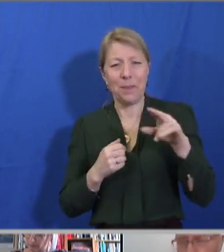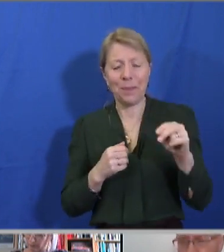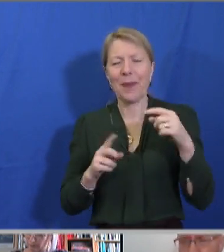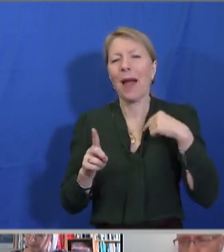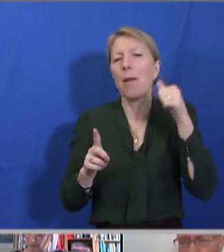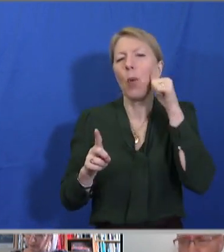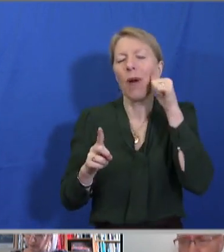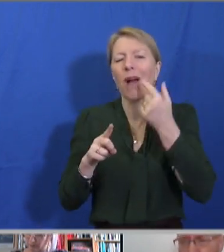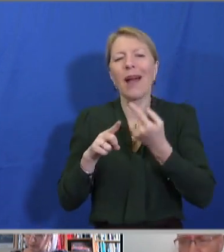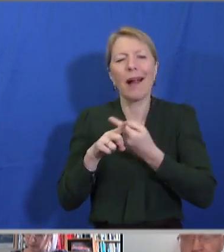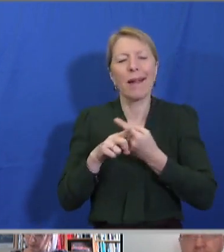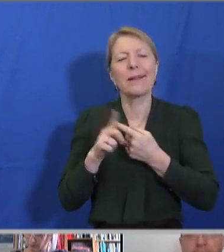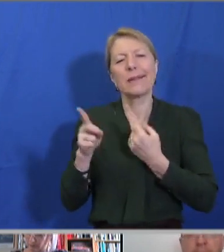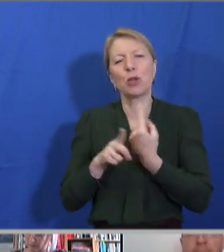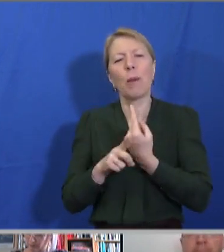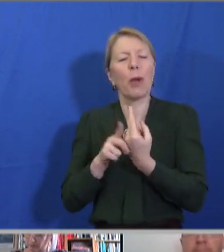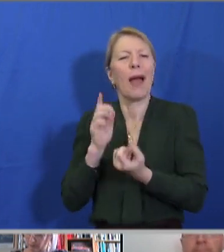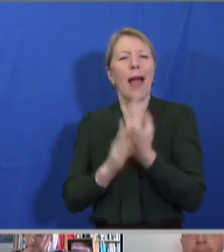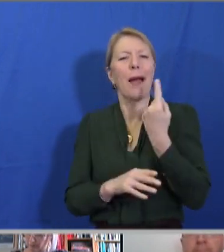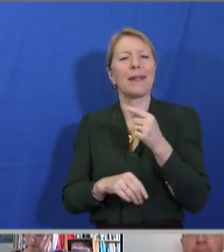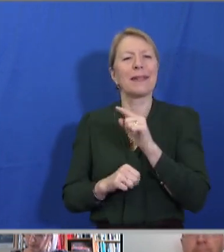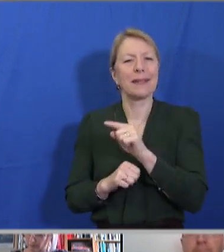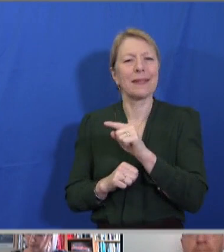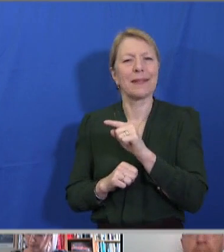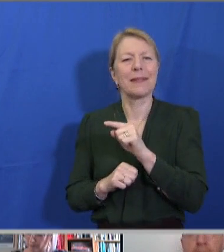from that is that whilst there was the